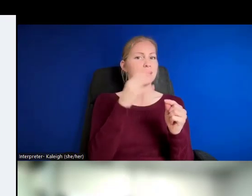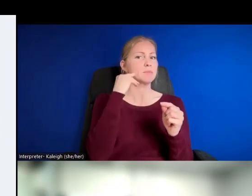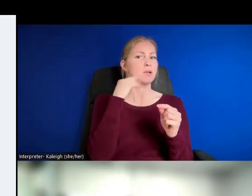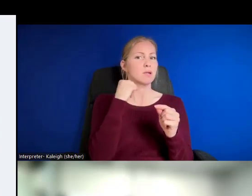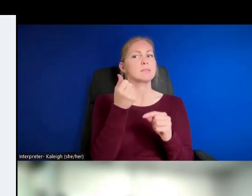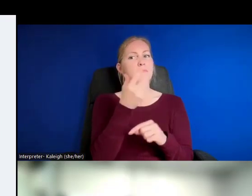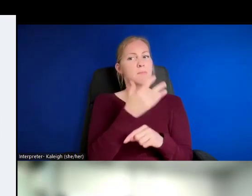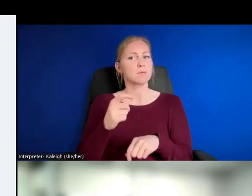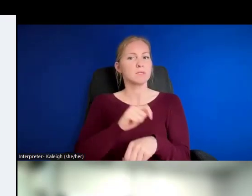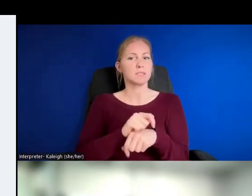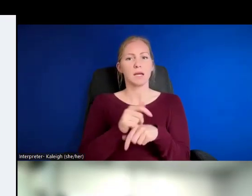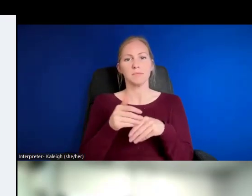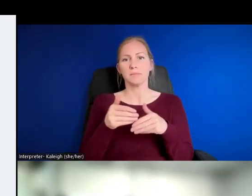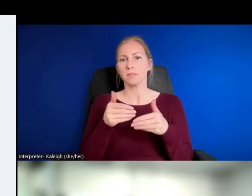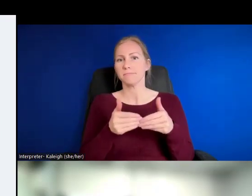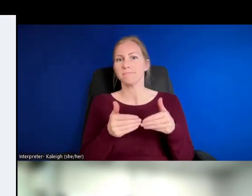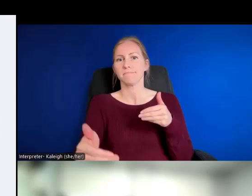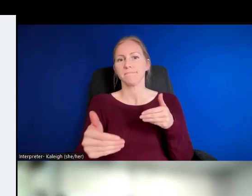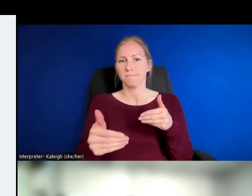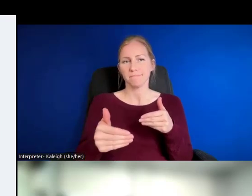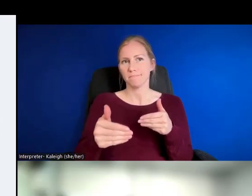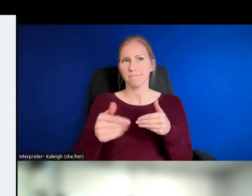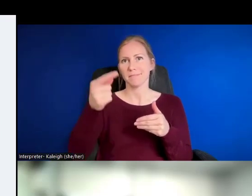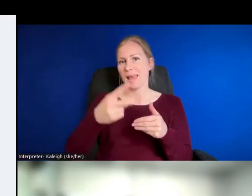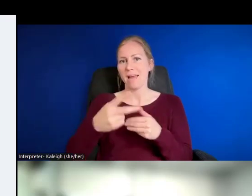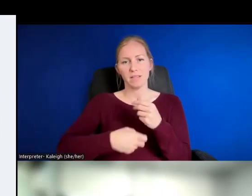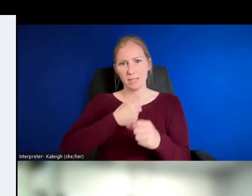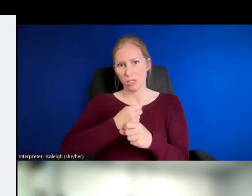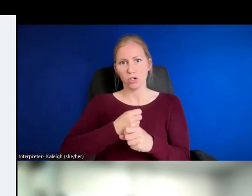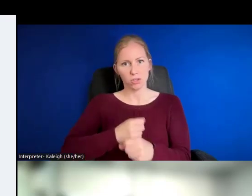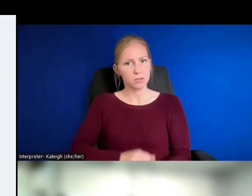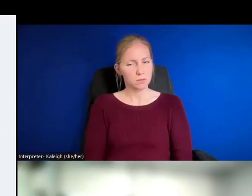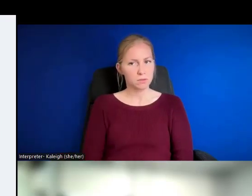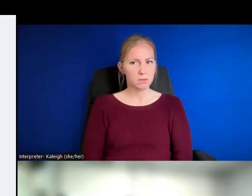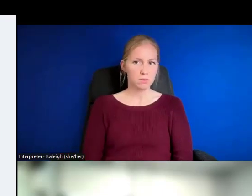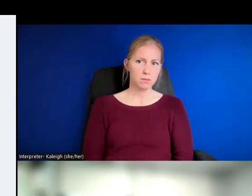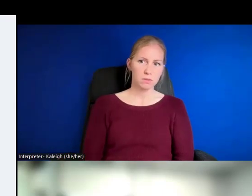the course of this about, half of the year period.